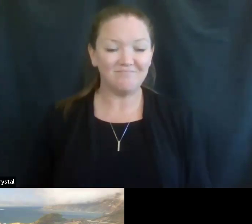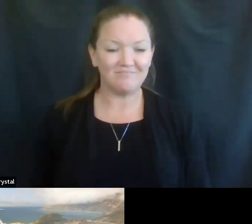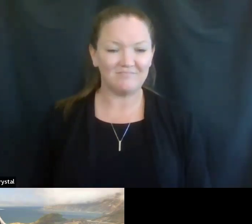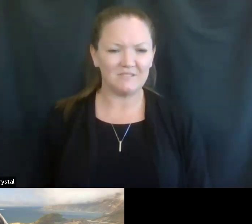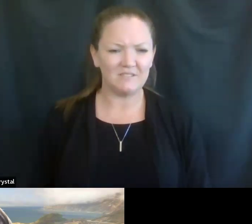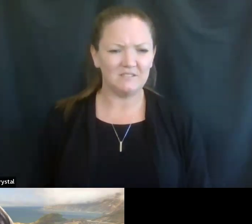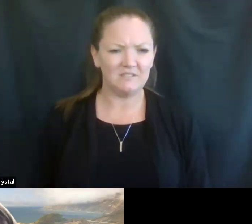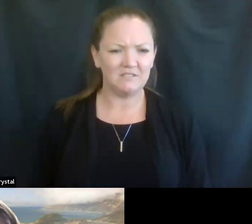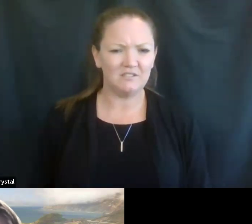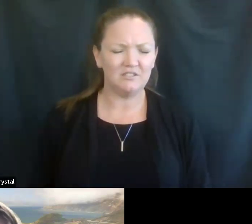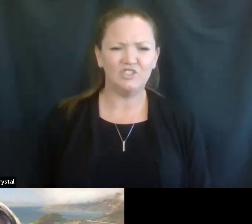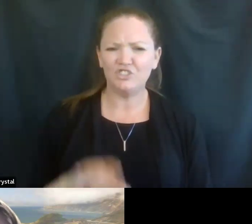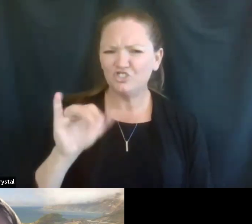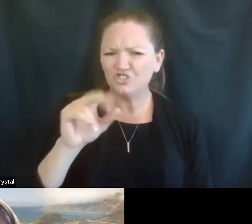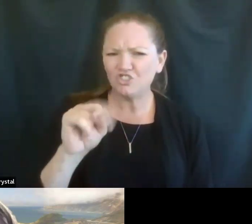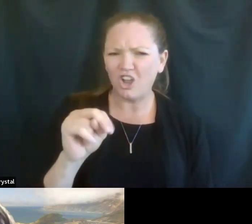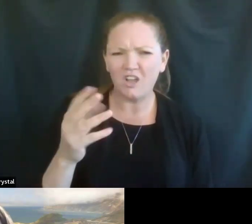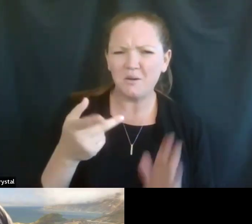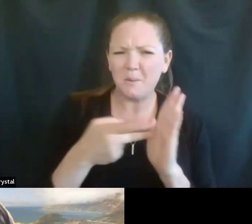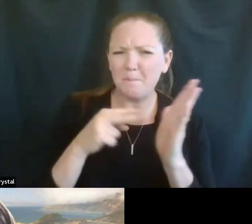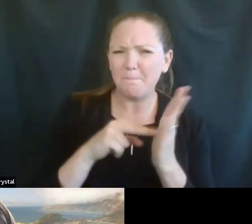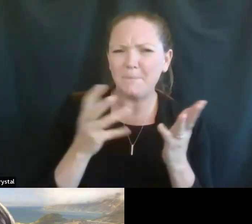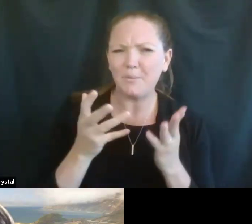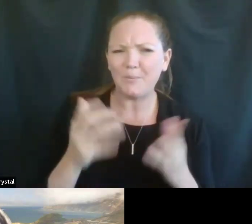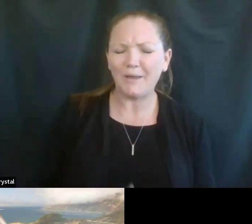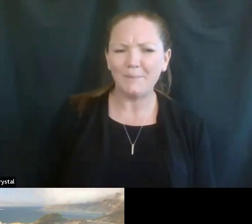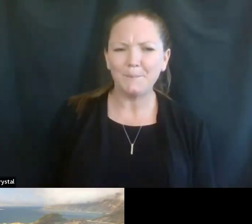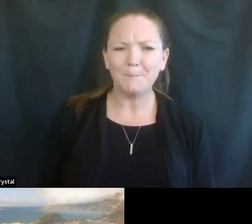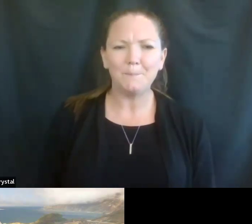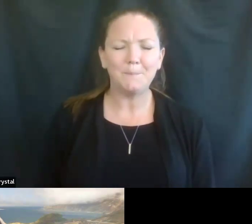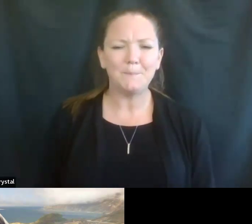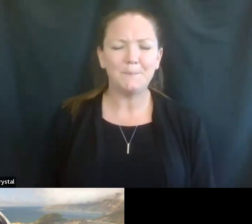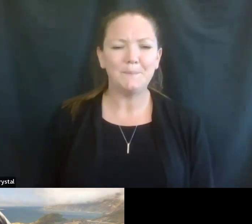John, are you able to come off mute? What do you mean by revisit? I'm sorry.